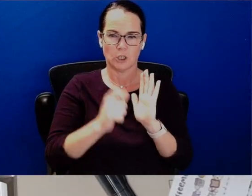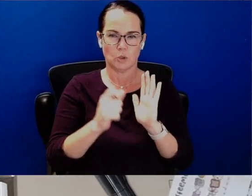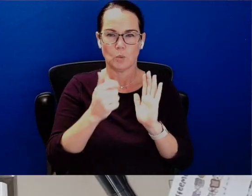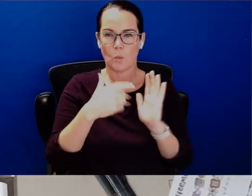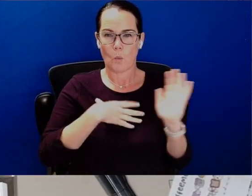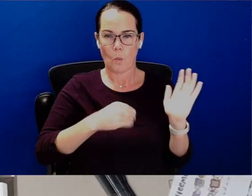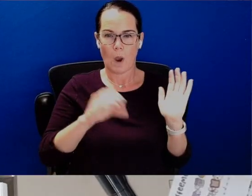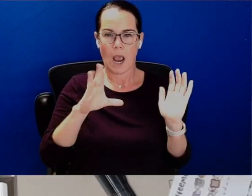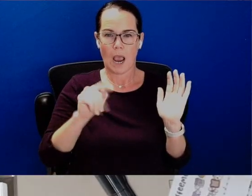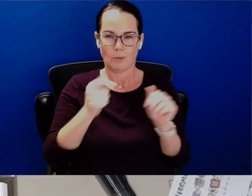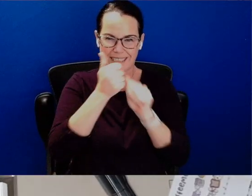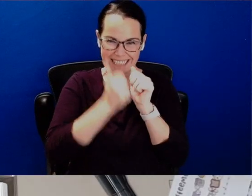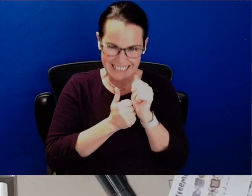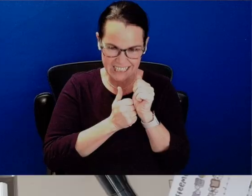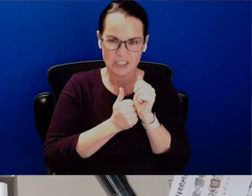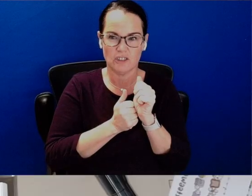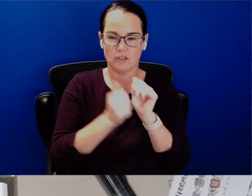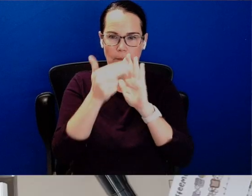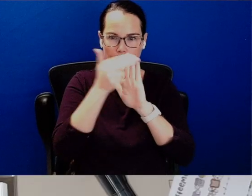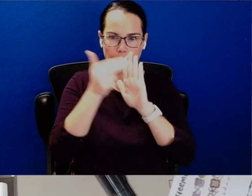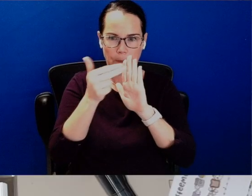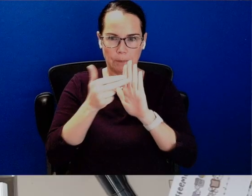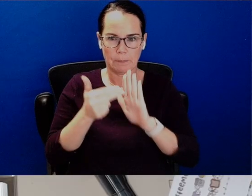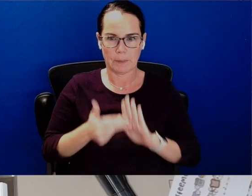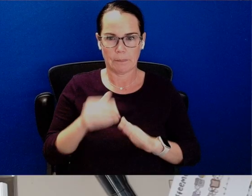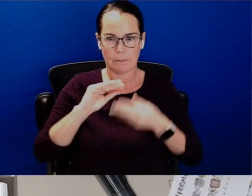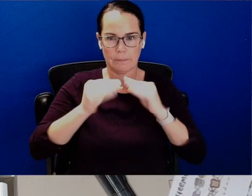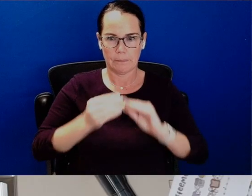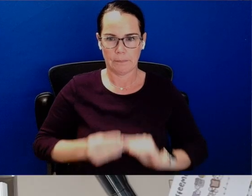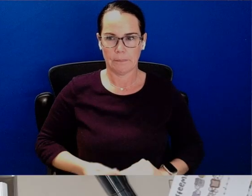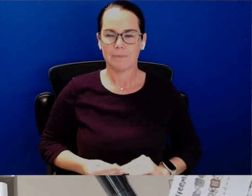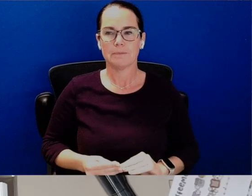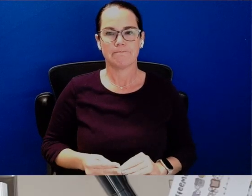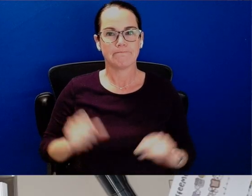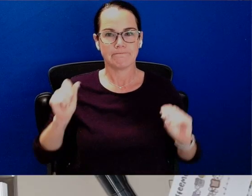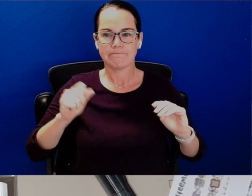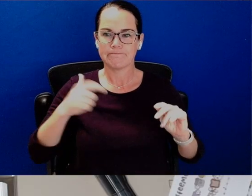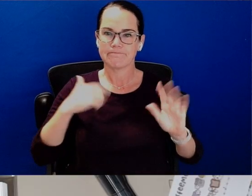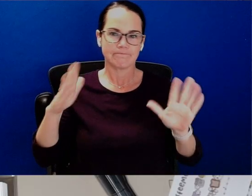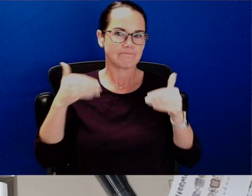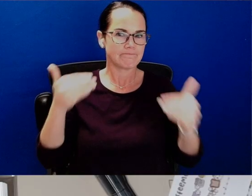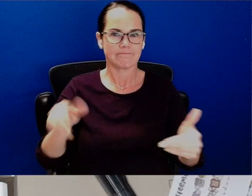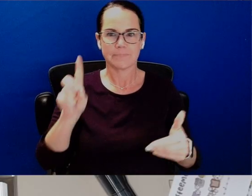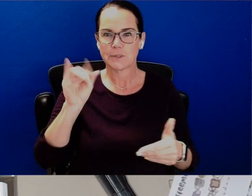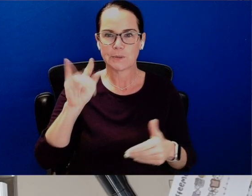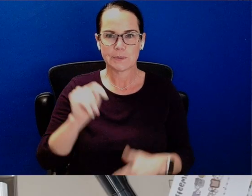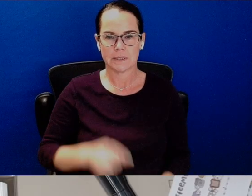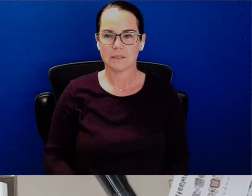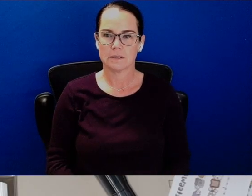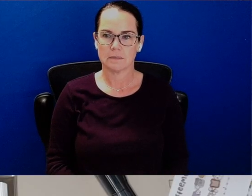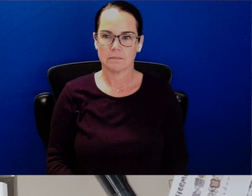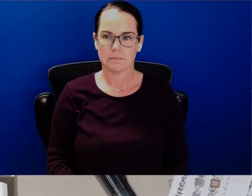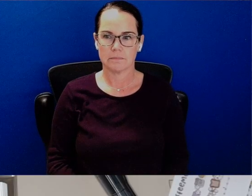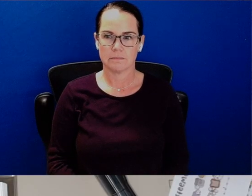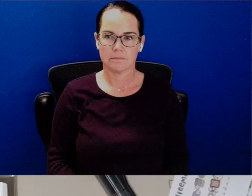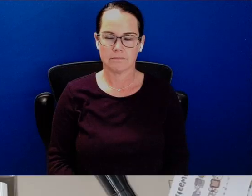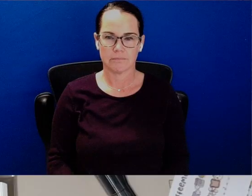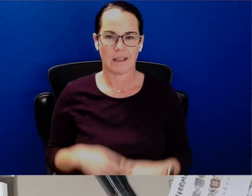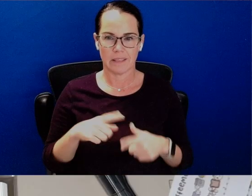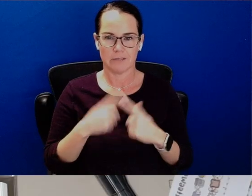every single one of these numbers. Yeah, I think I'm just gonna do that. Call it